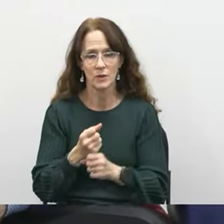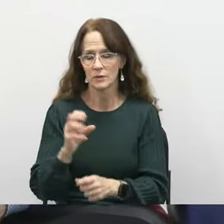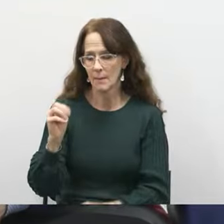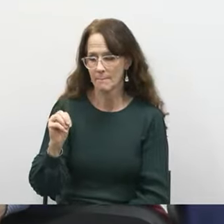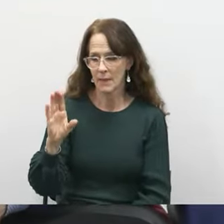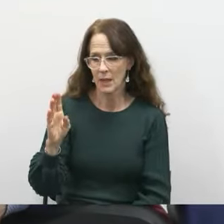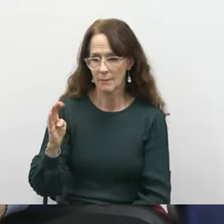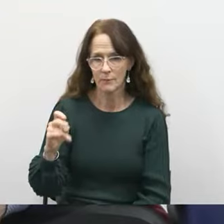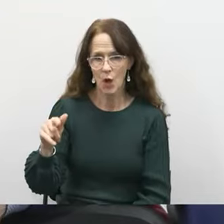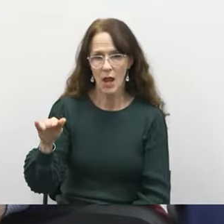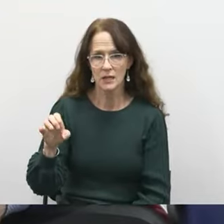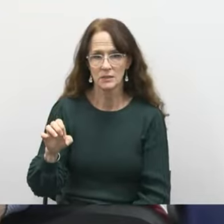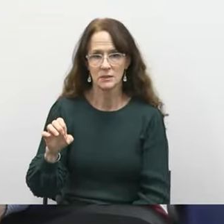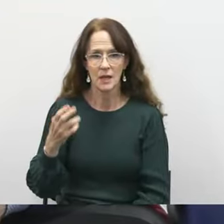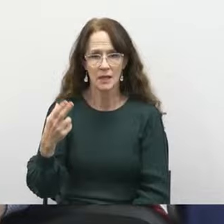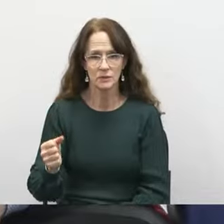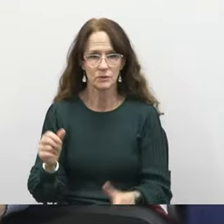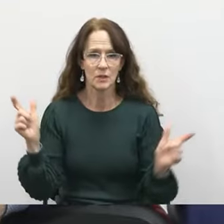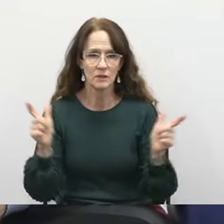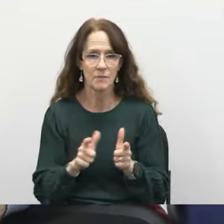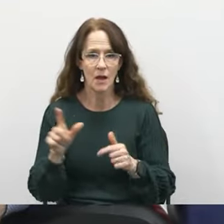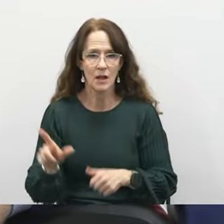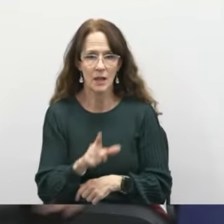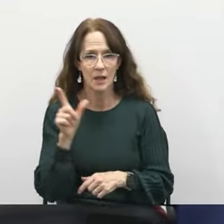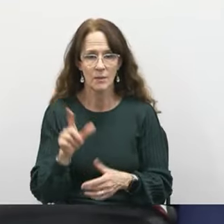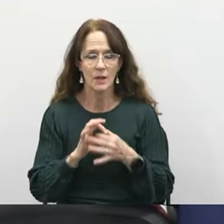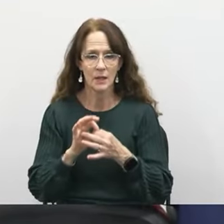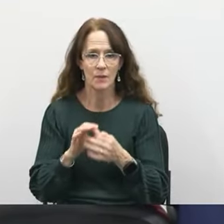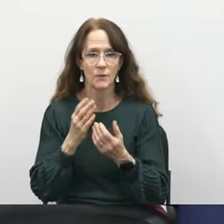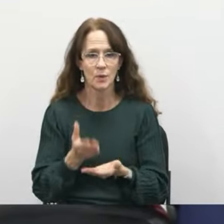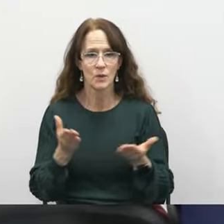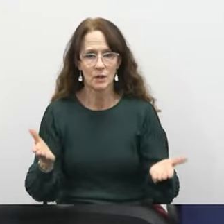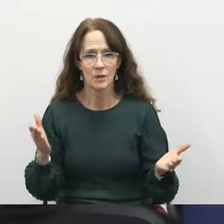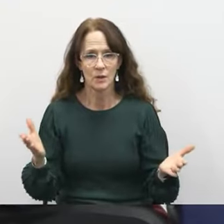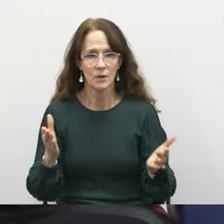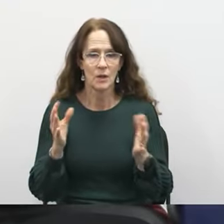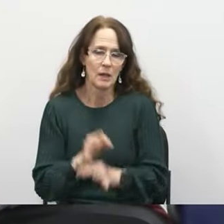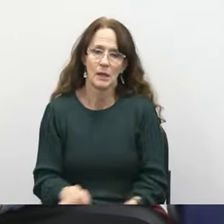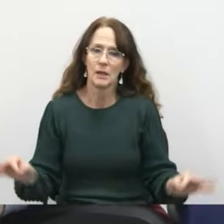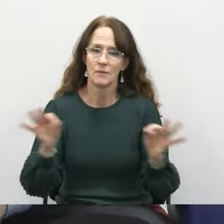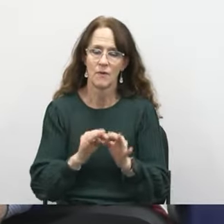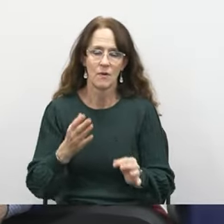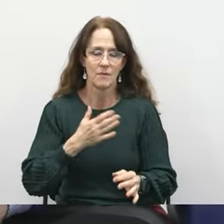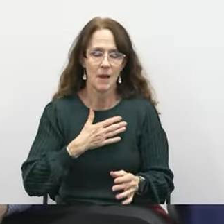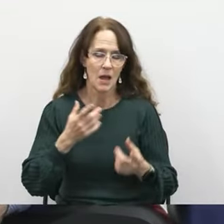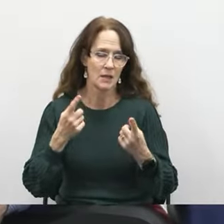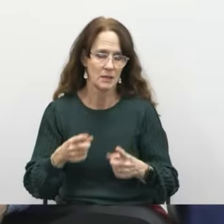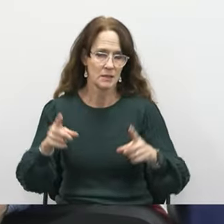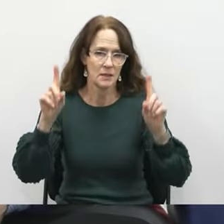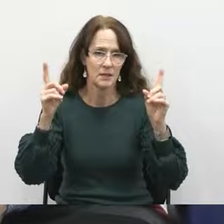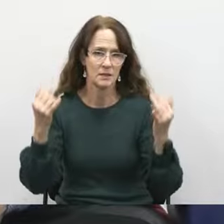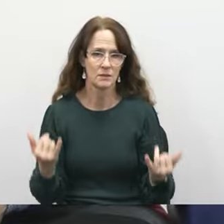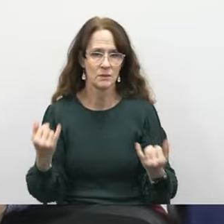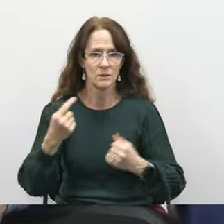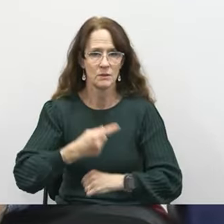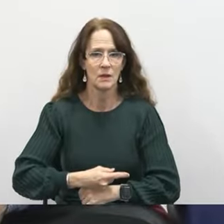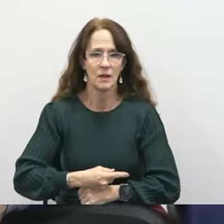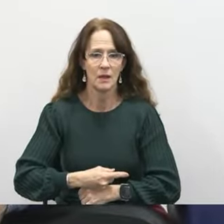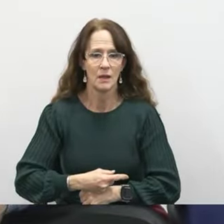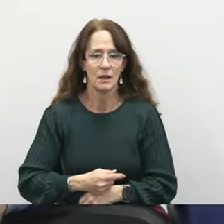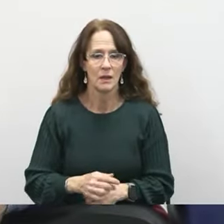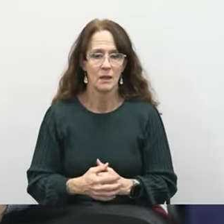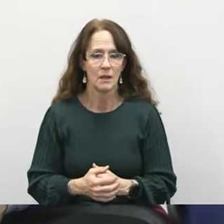School, the small but mighty library connected me with the resources intrinsic to my own successes today.